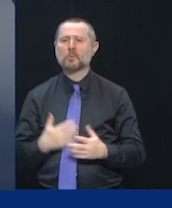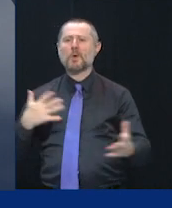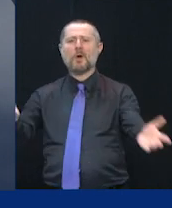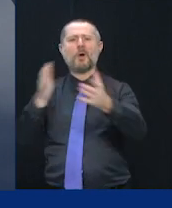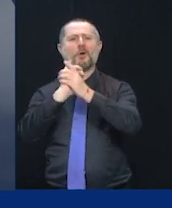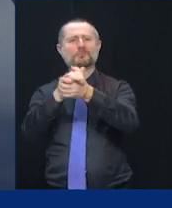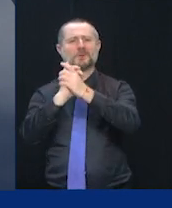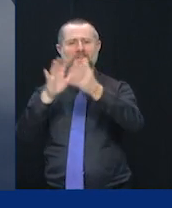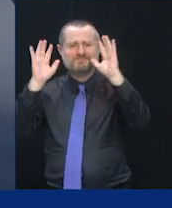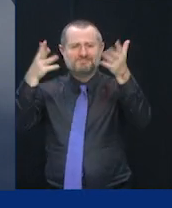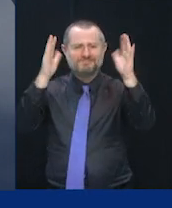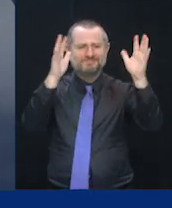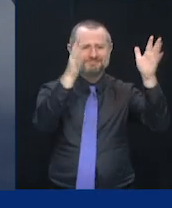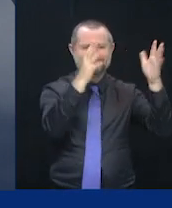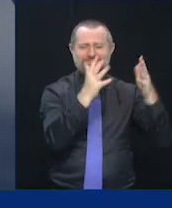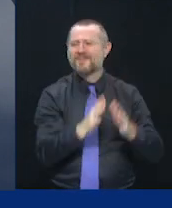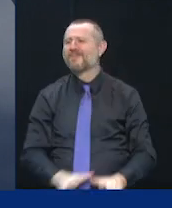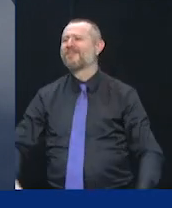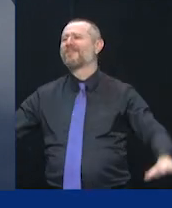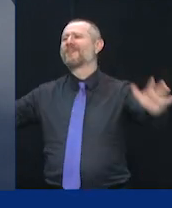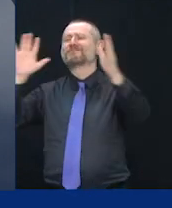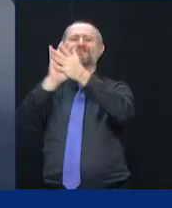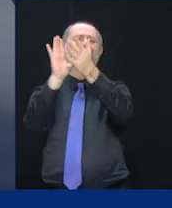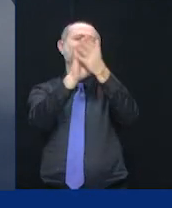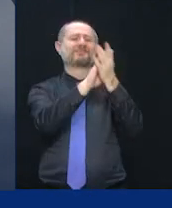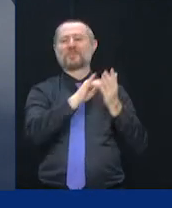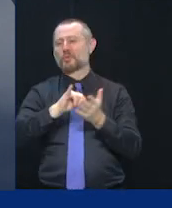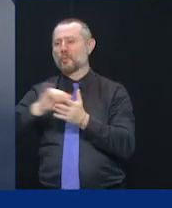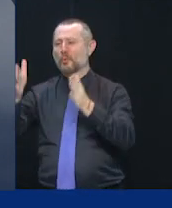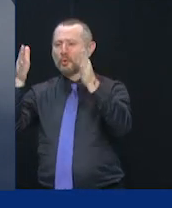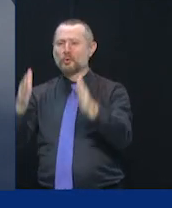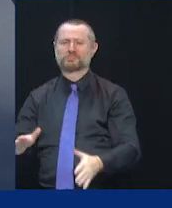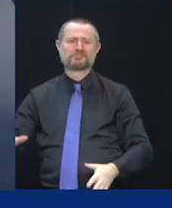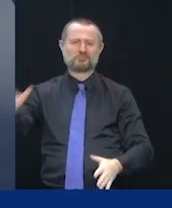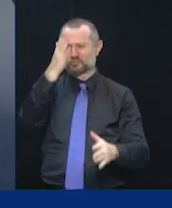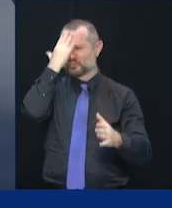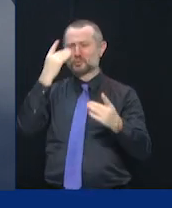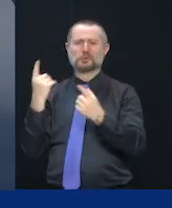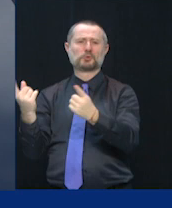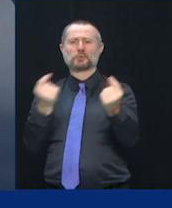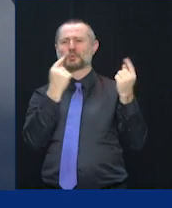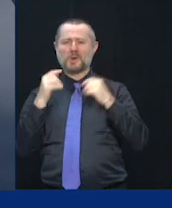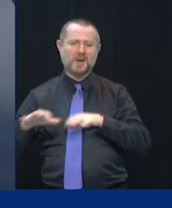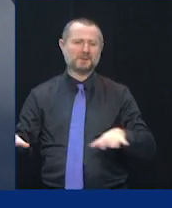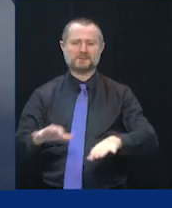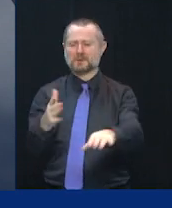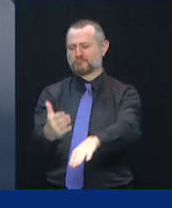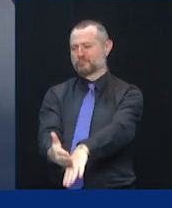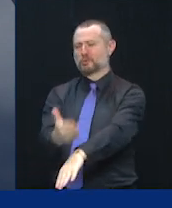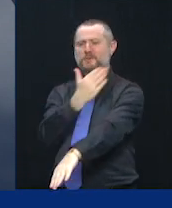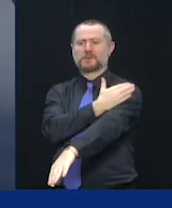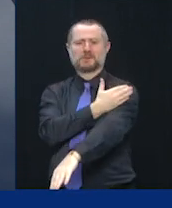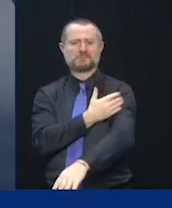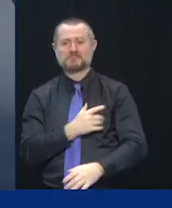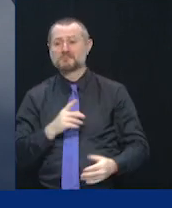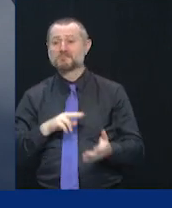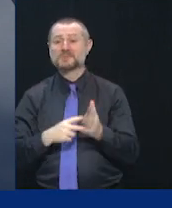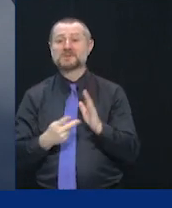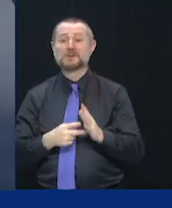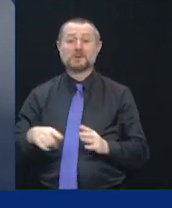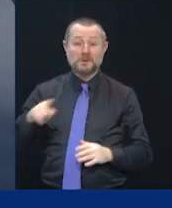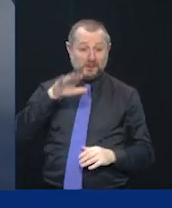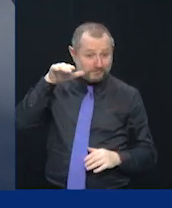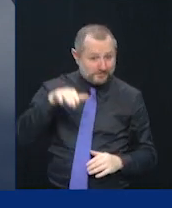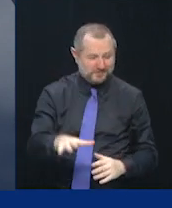to New Yorkers. They rallied, they pulled together and changed their behavior, and they changed the curve. The curve